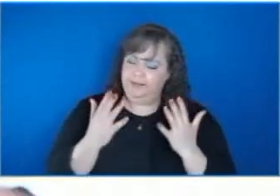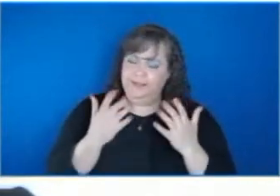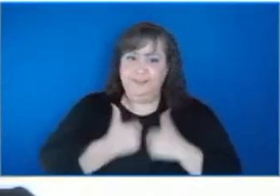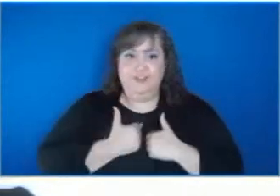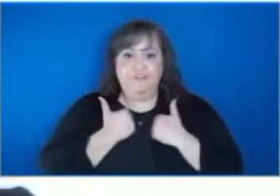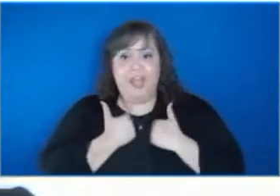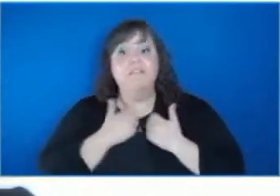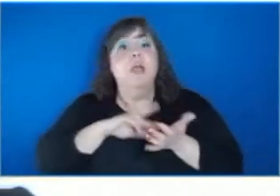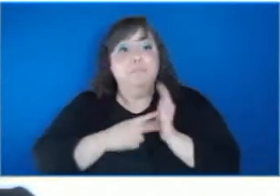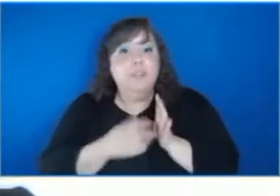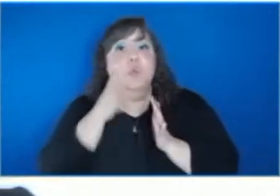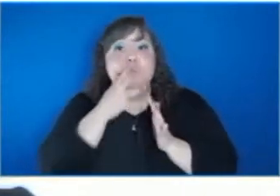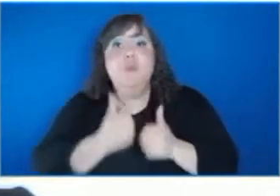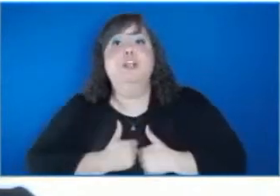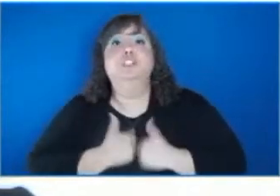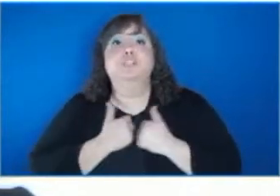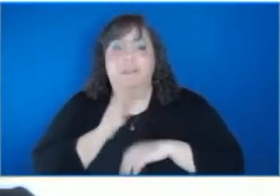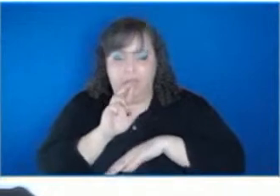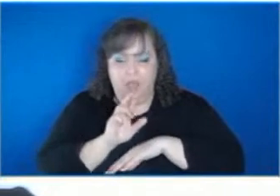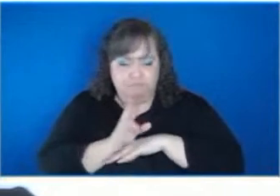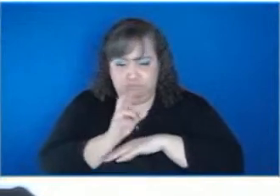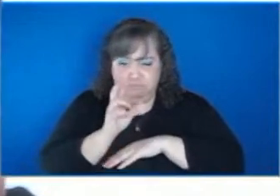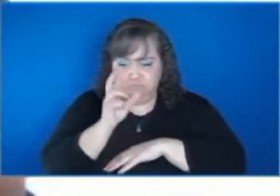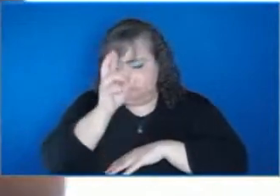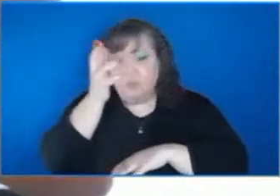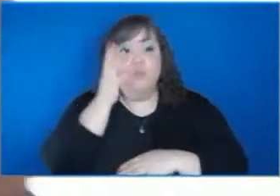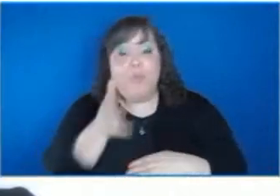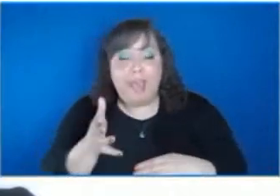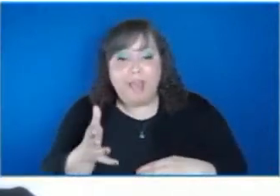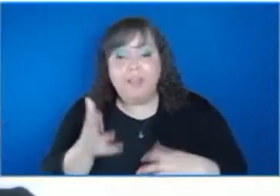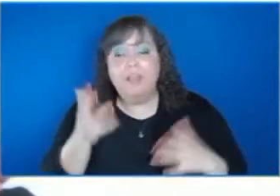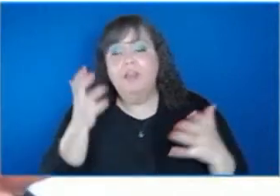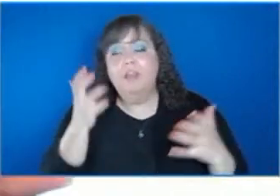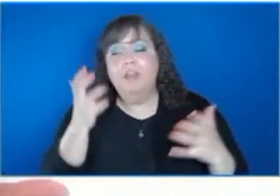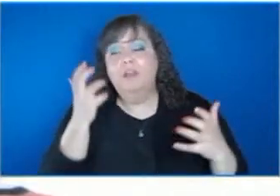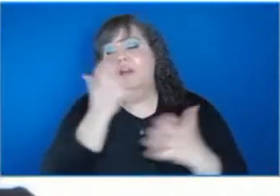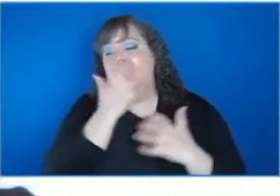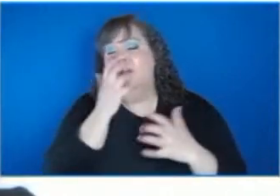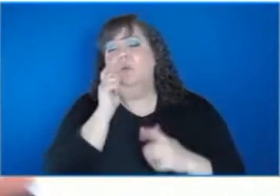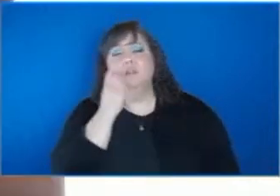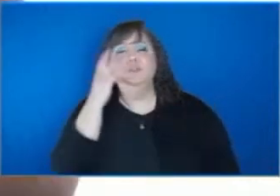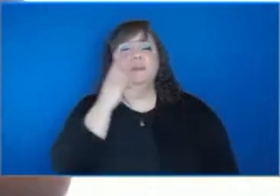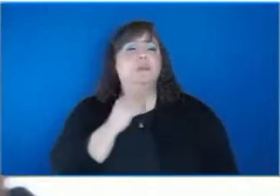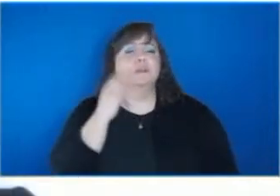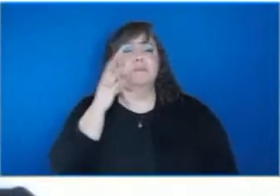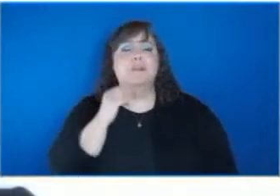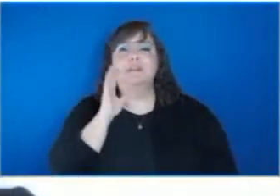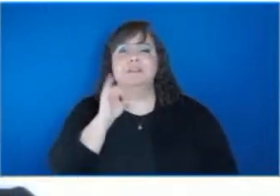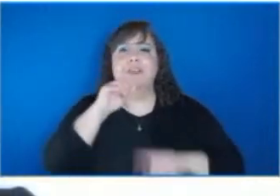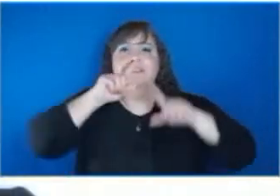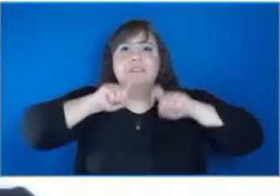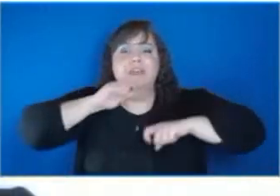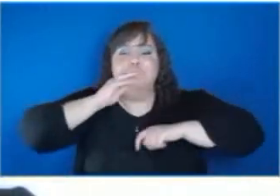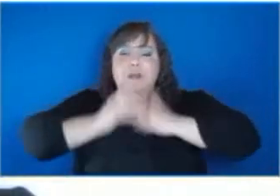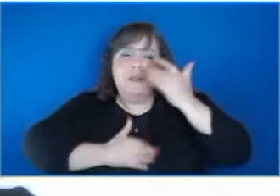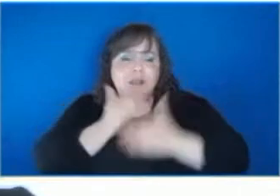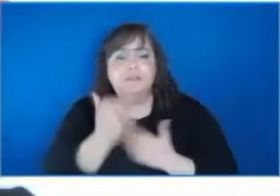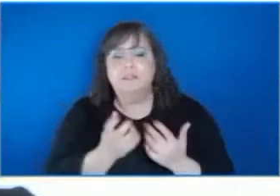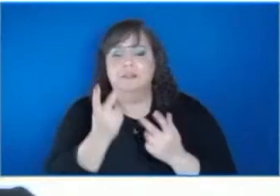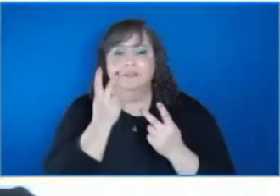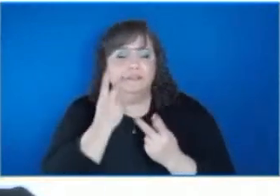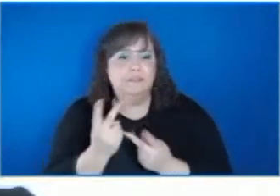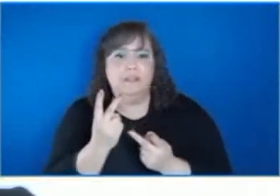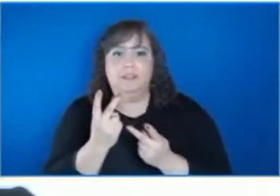will survive launch loads. So like that was really cool to like go through the whole testing process and just see the spacecraft grow